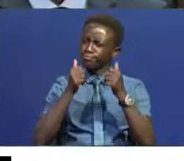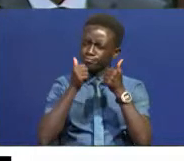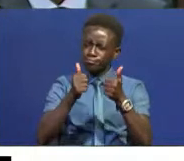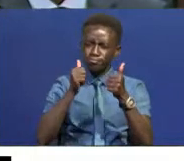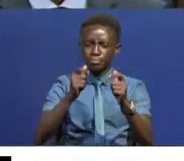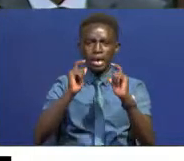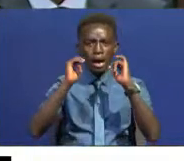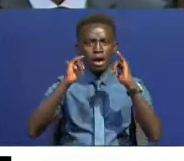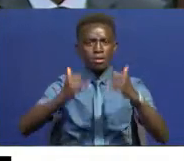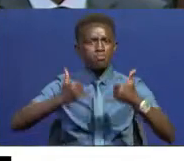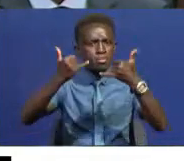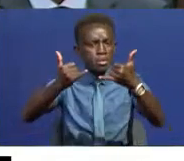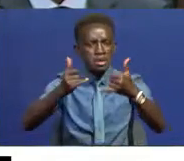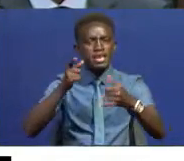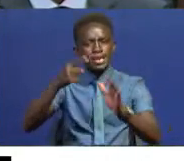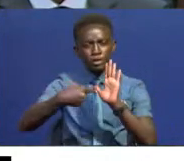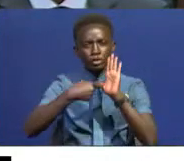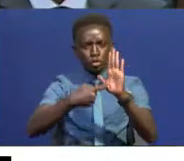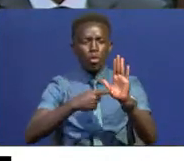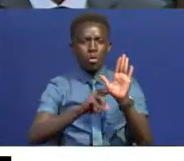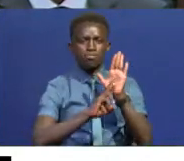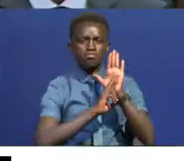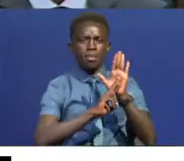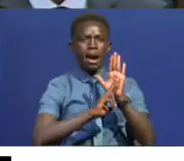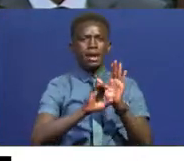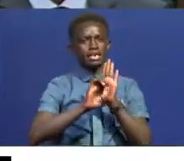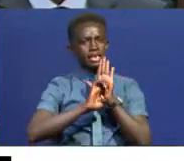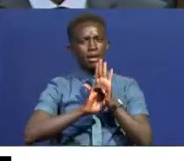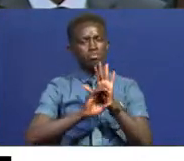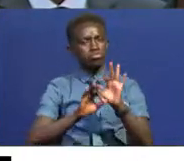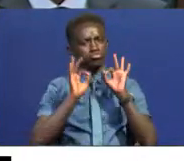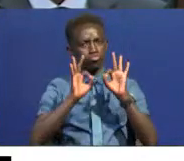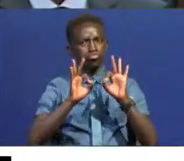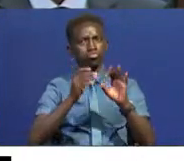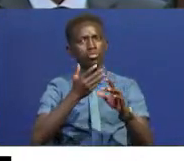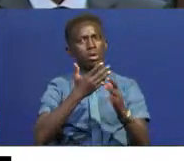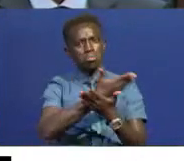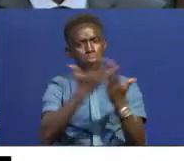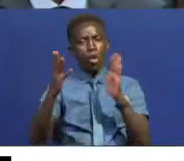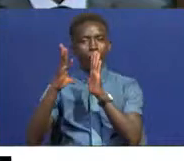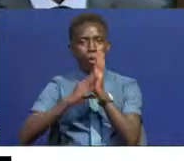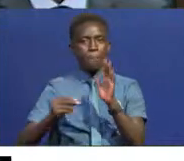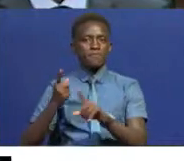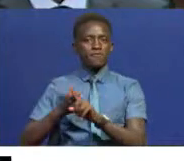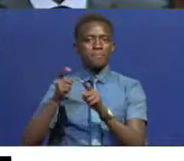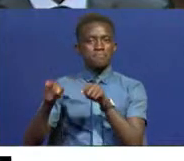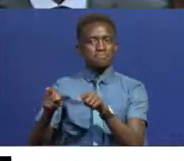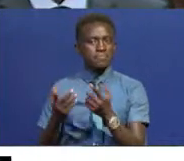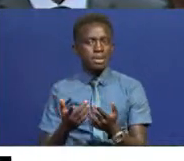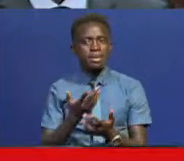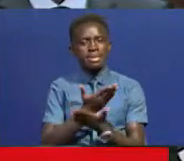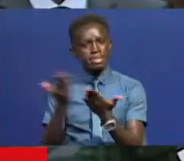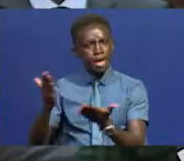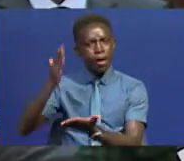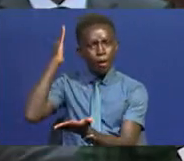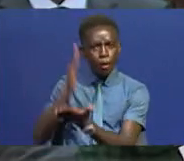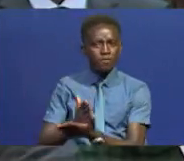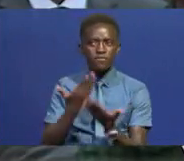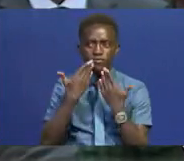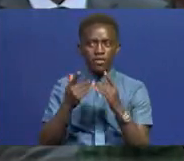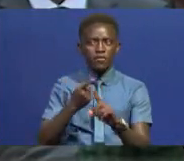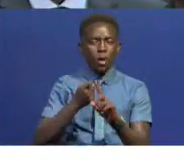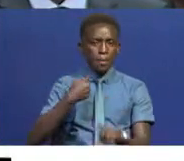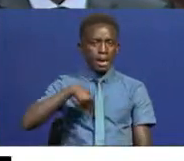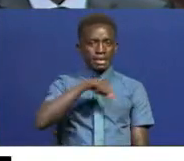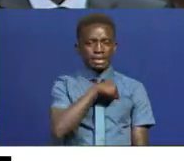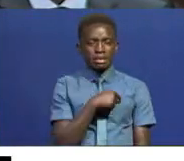example for the rest of the public service. They just confirmed to us that it is possible.